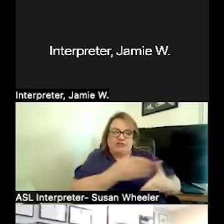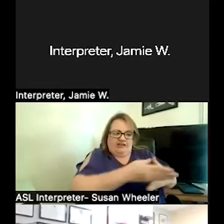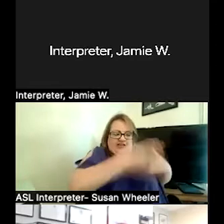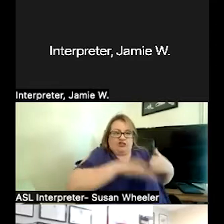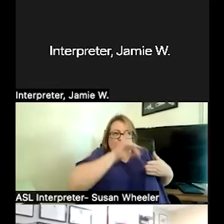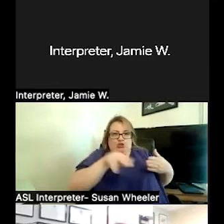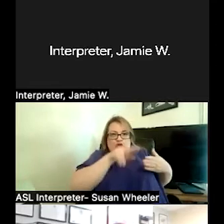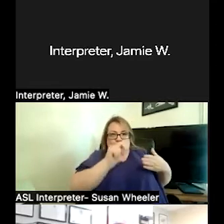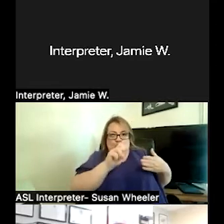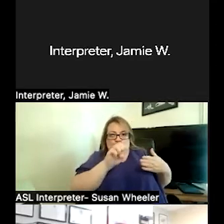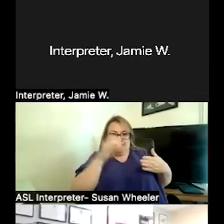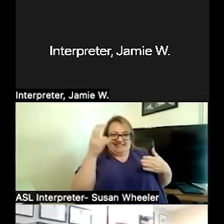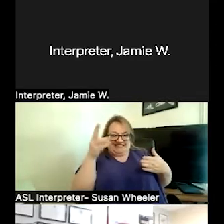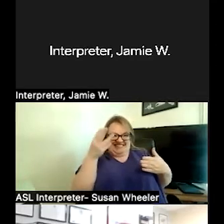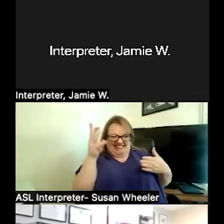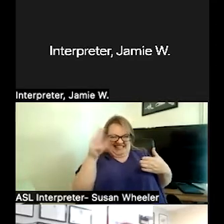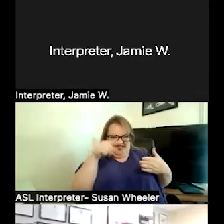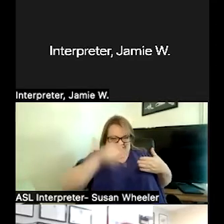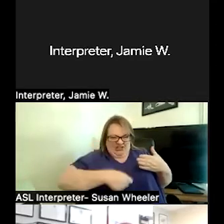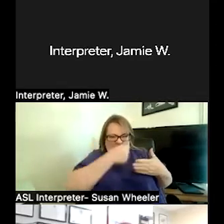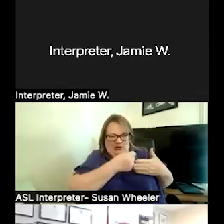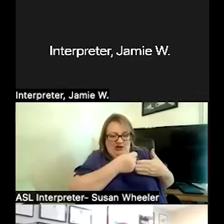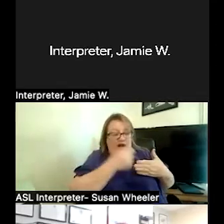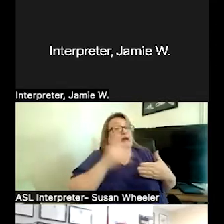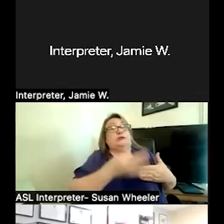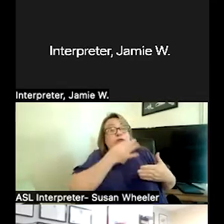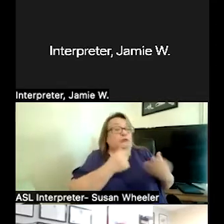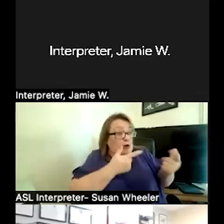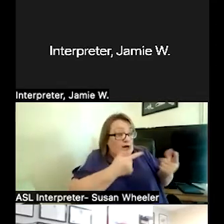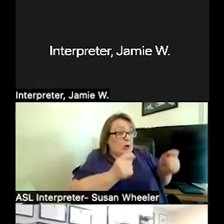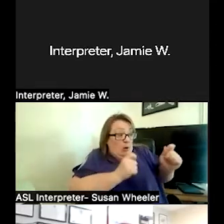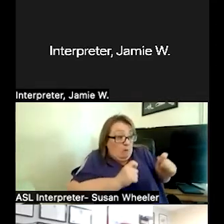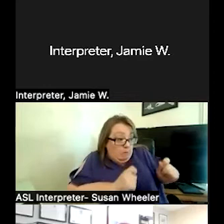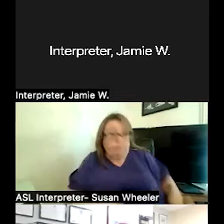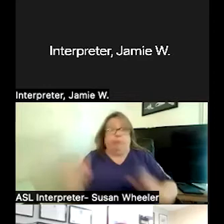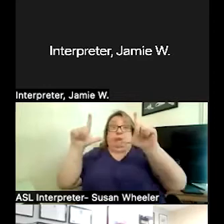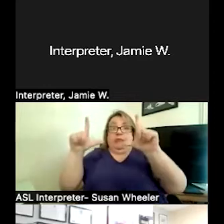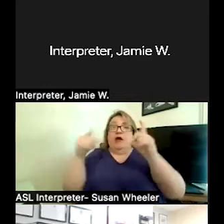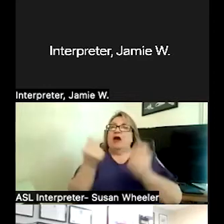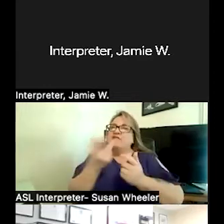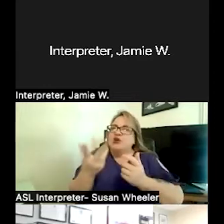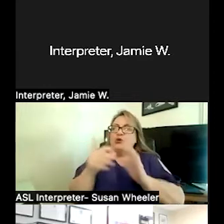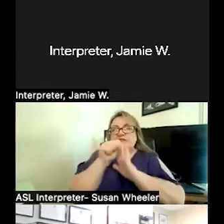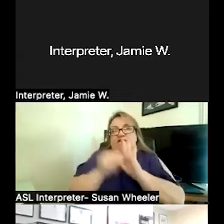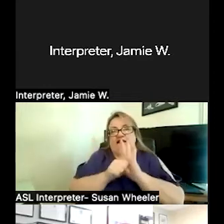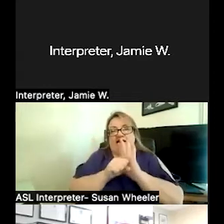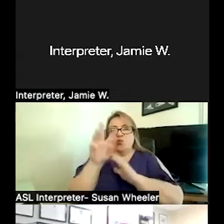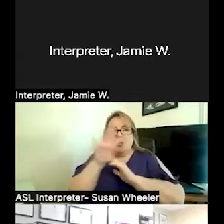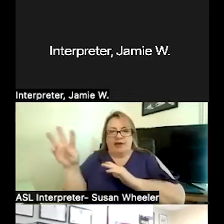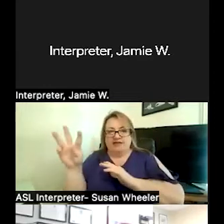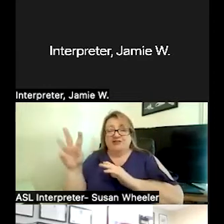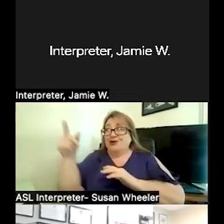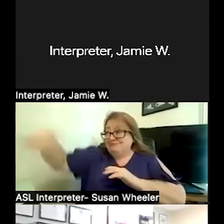right now of trying to get it posted on a couple of state web pages, so everybody will have access to